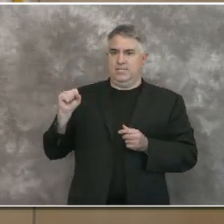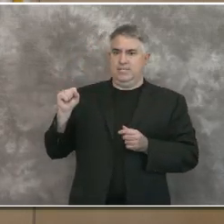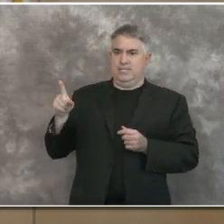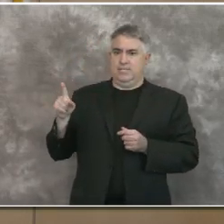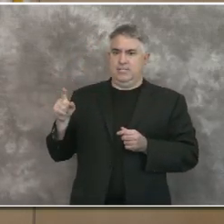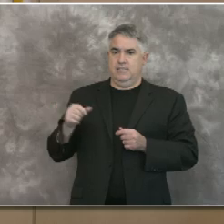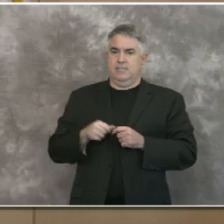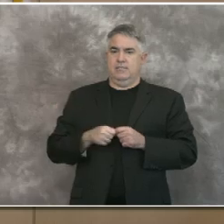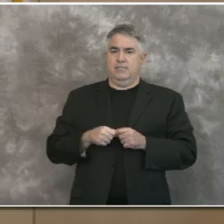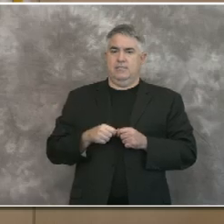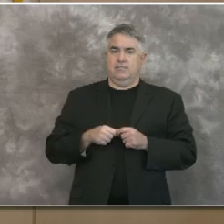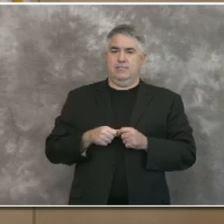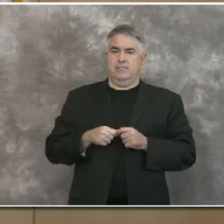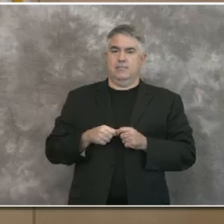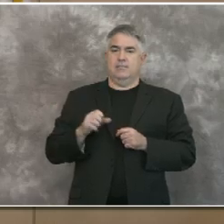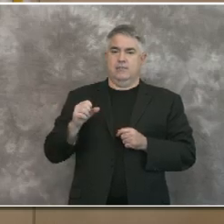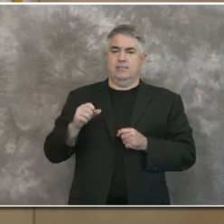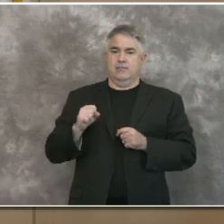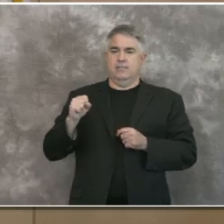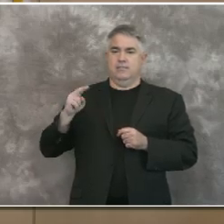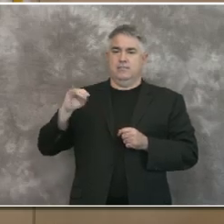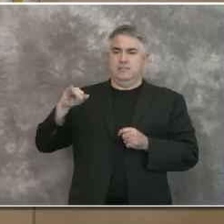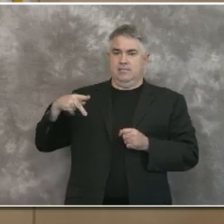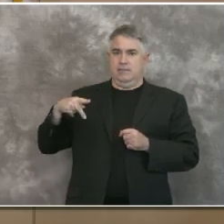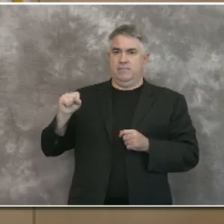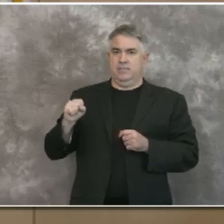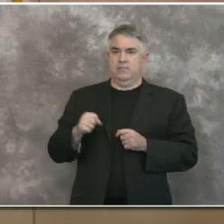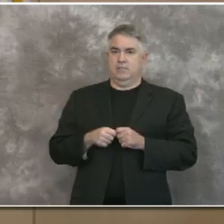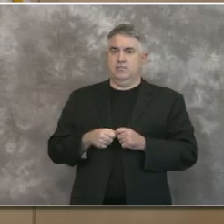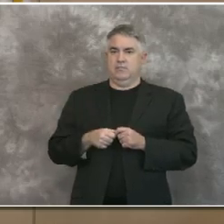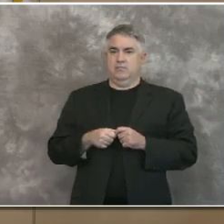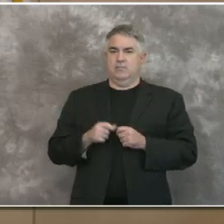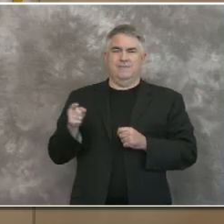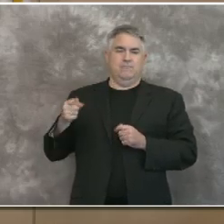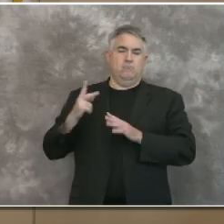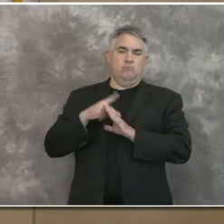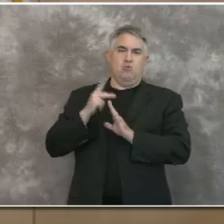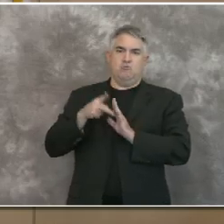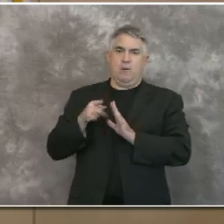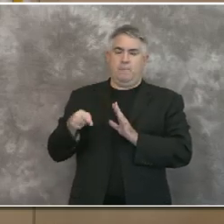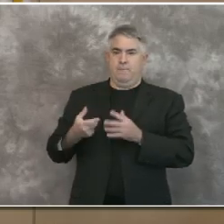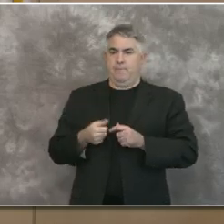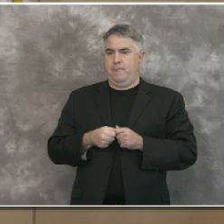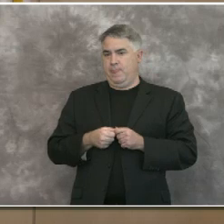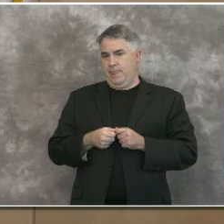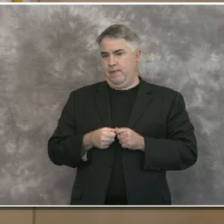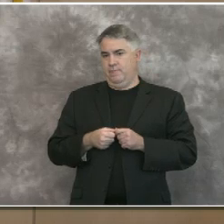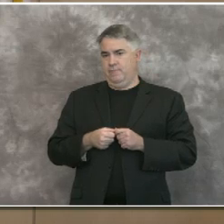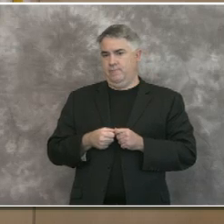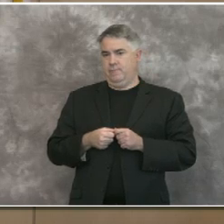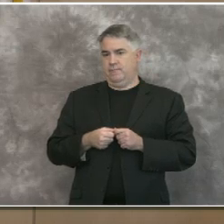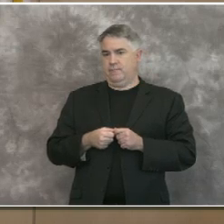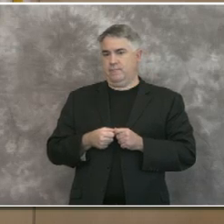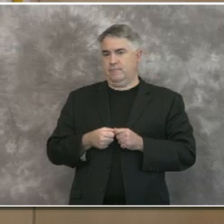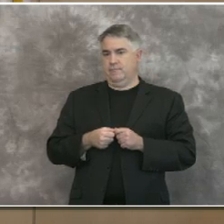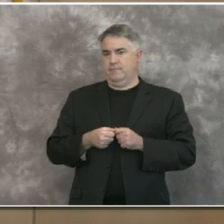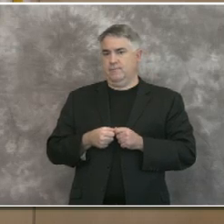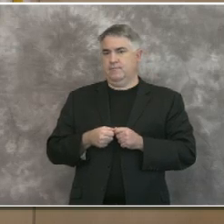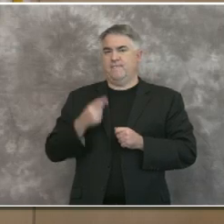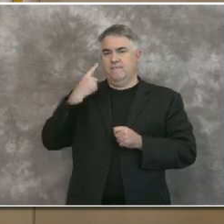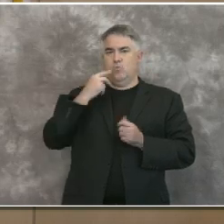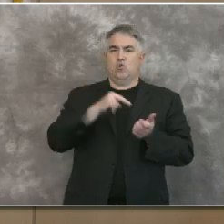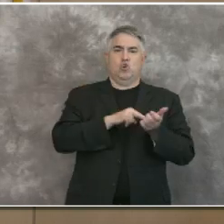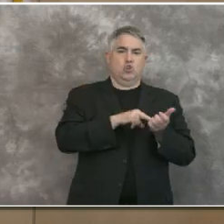their catchment area. And of the 87 SNFs, skilled nursing facilities in the County of San